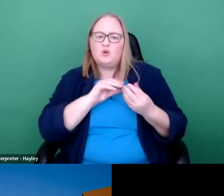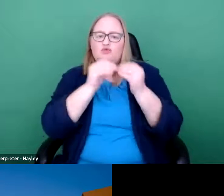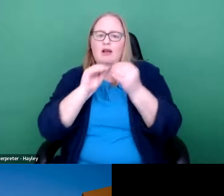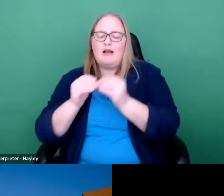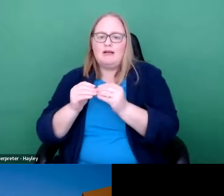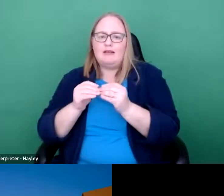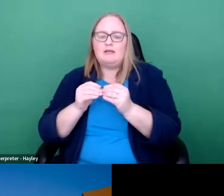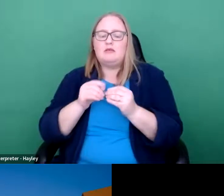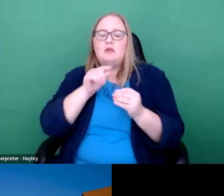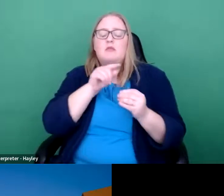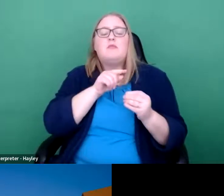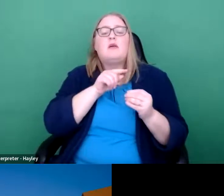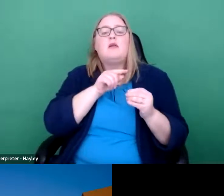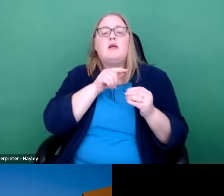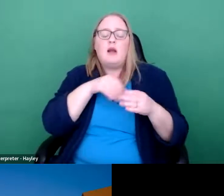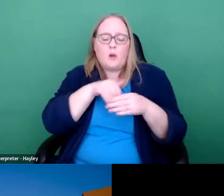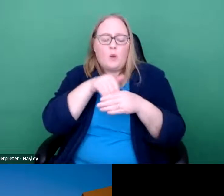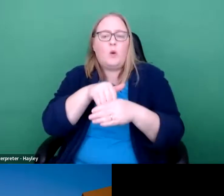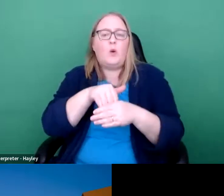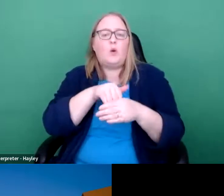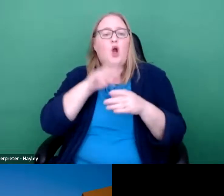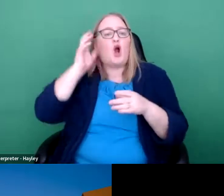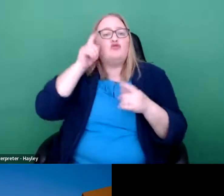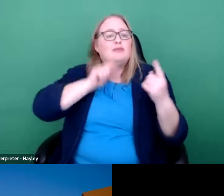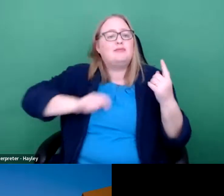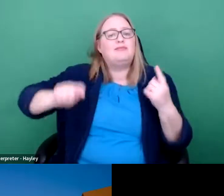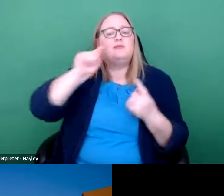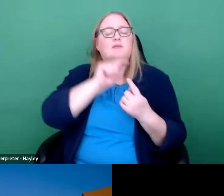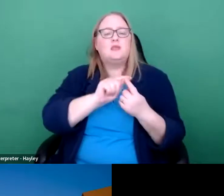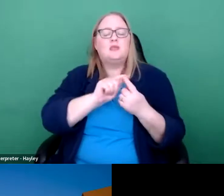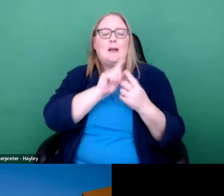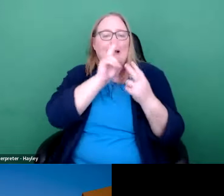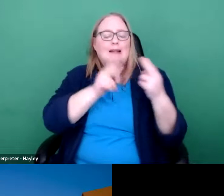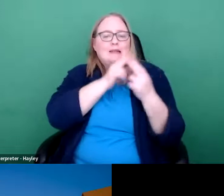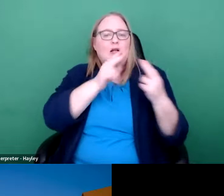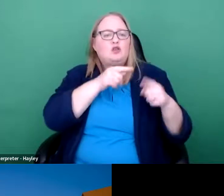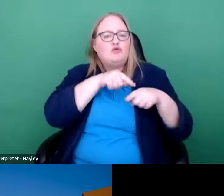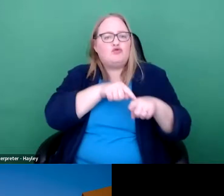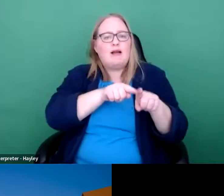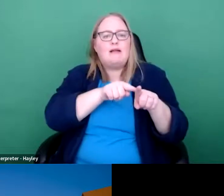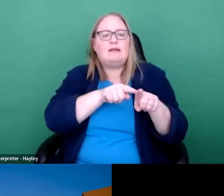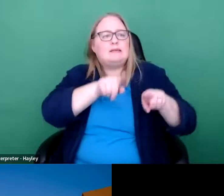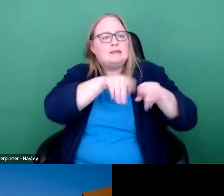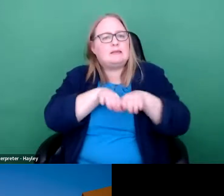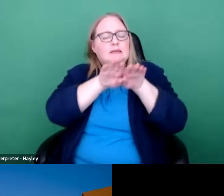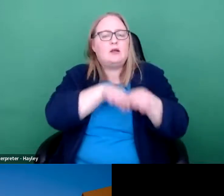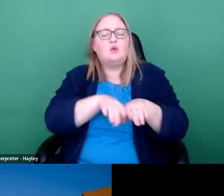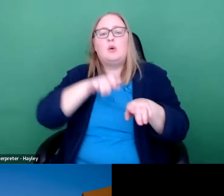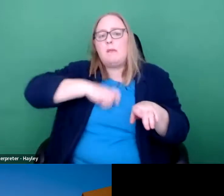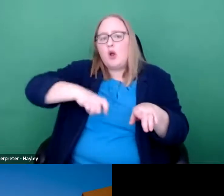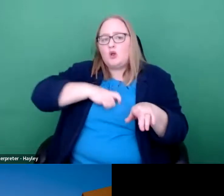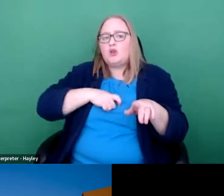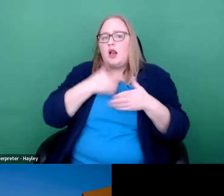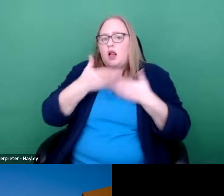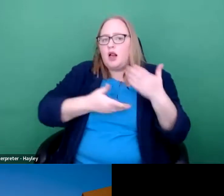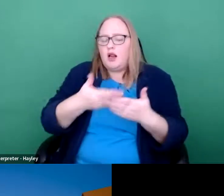different countries, moving from international trends to personal vignettes, reflecting differences in